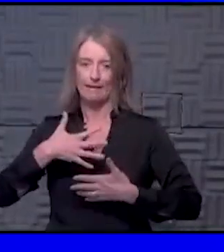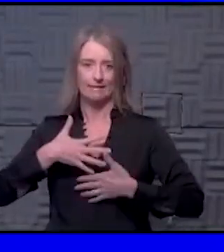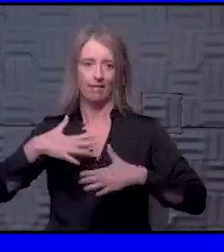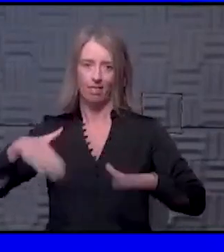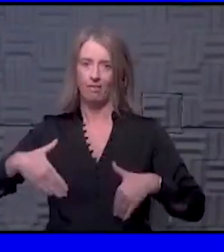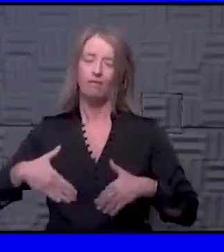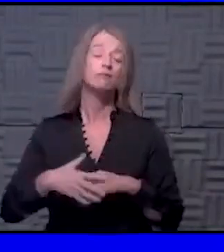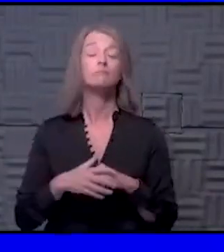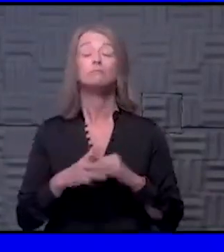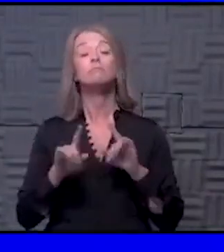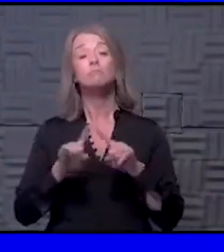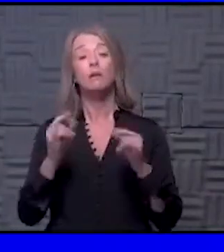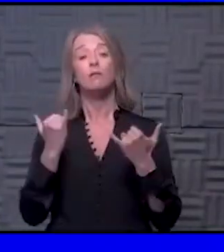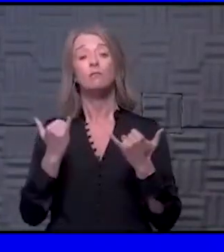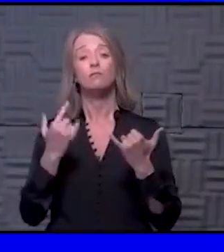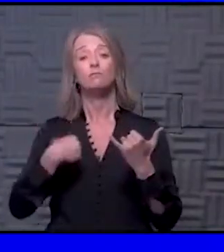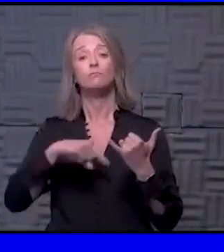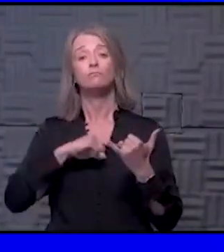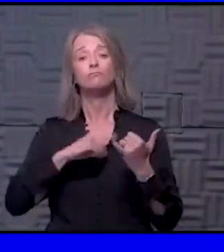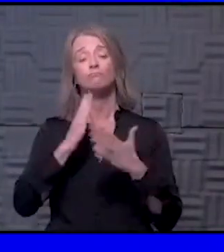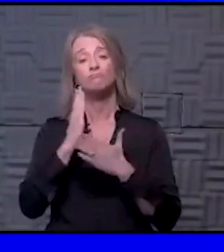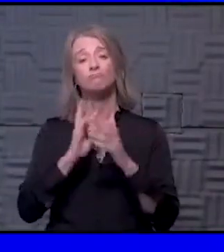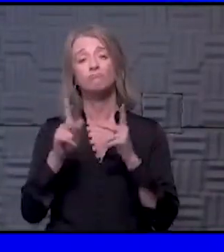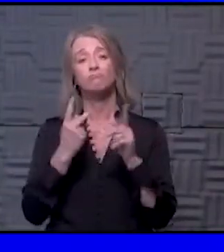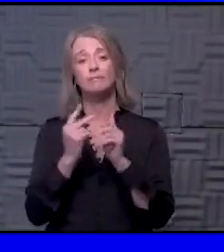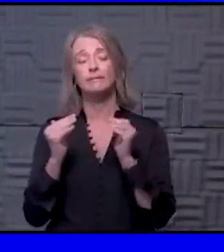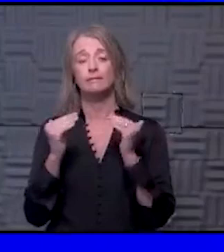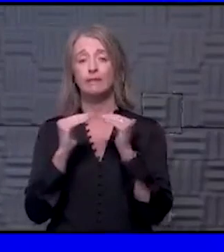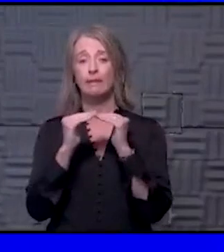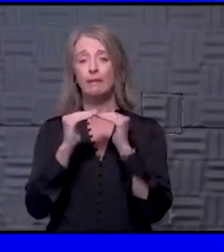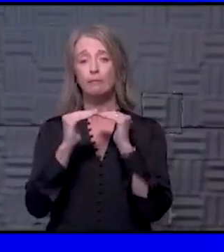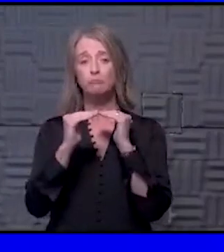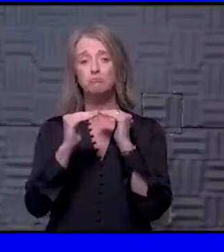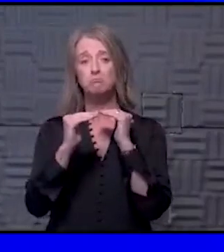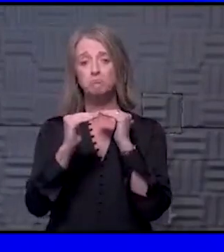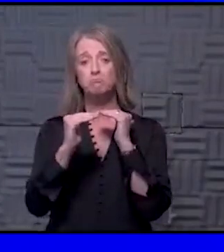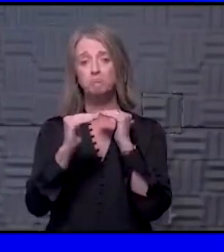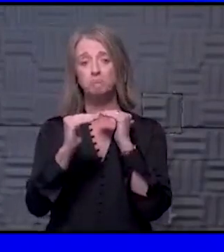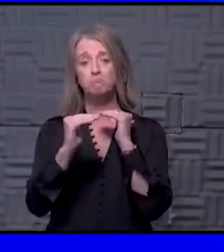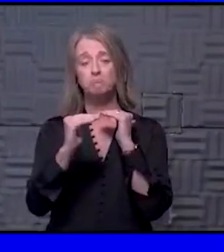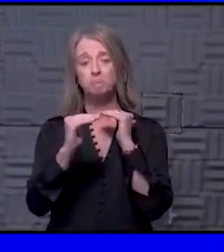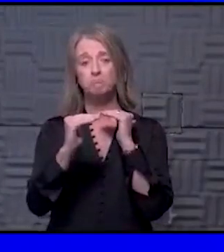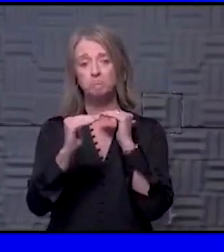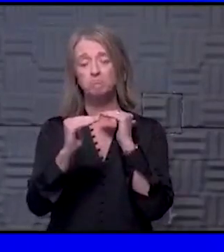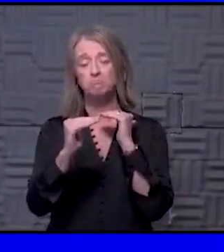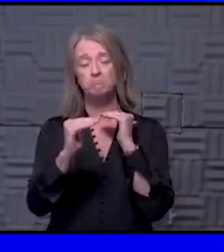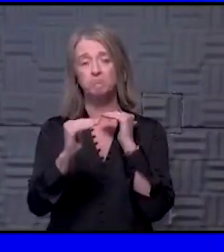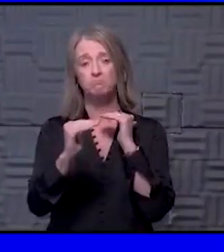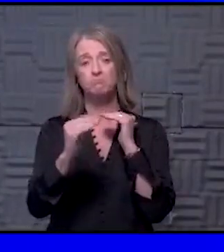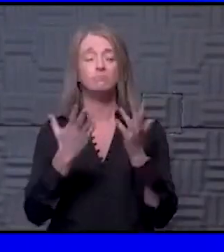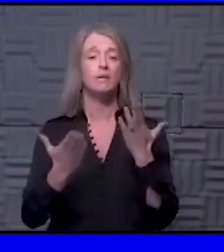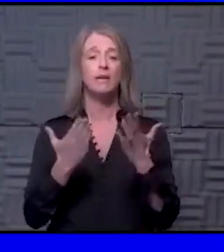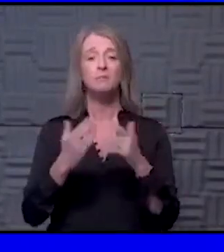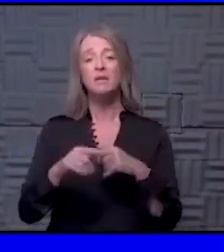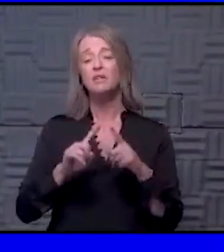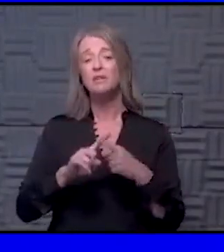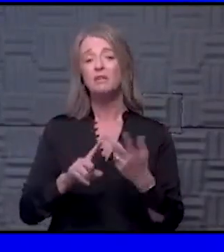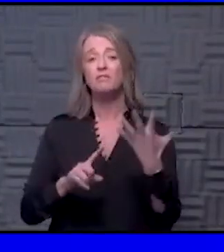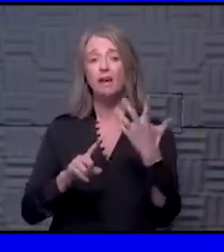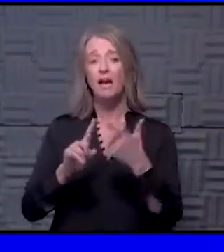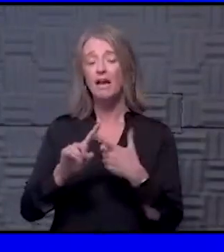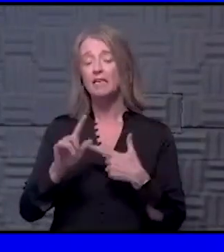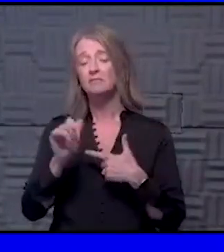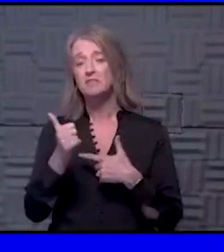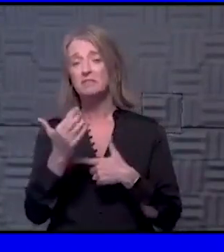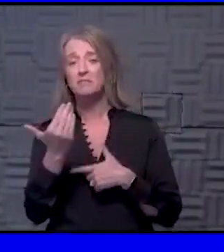think right now we are probably at some sort of equilibrium, and we'll vacillate between, maybe 5 to 10 to